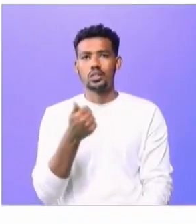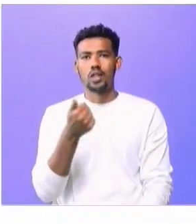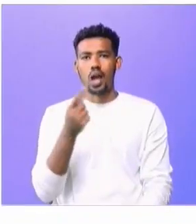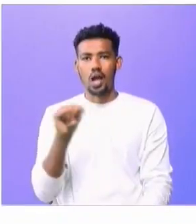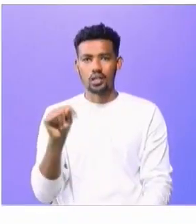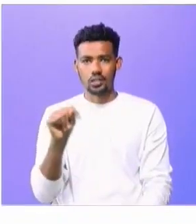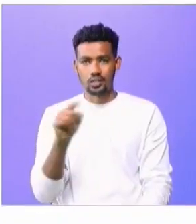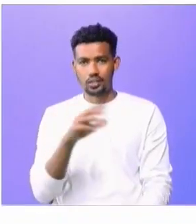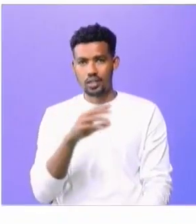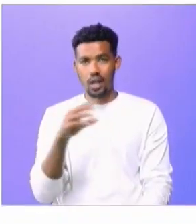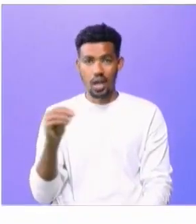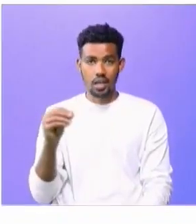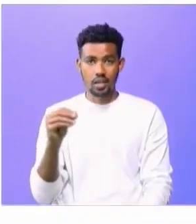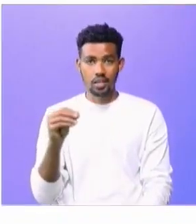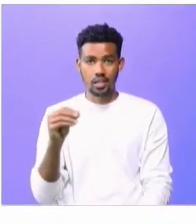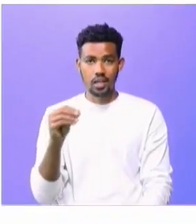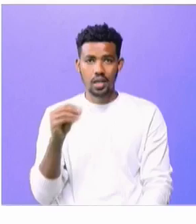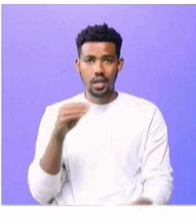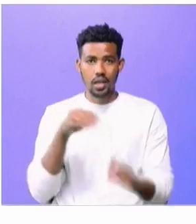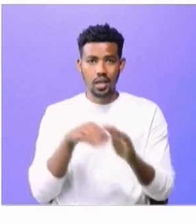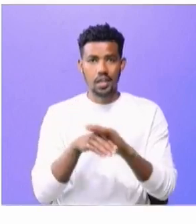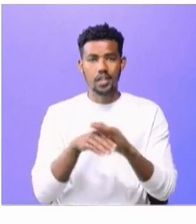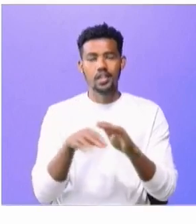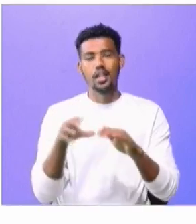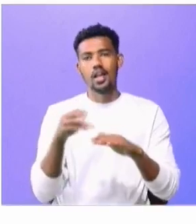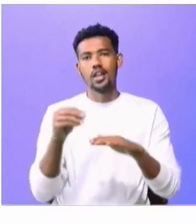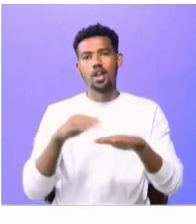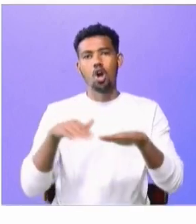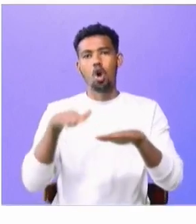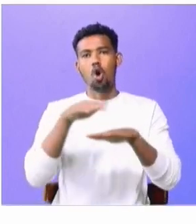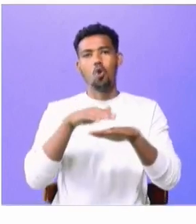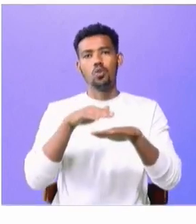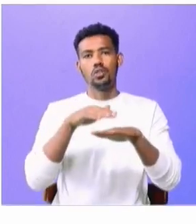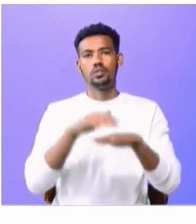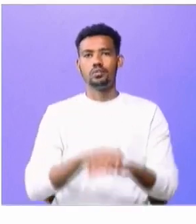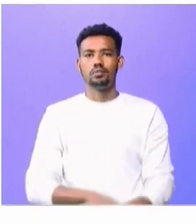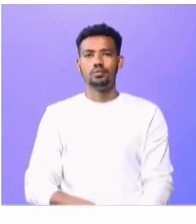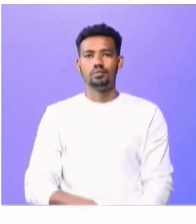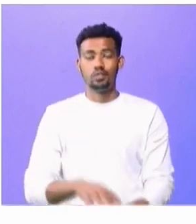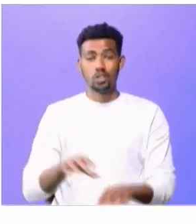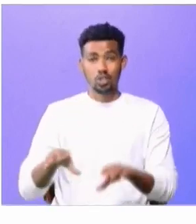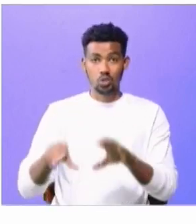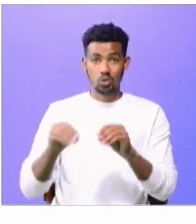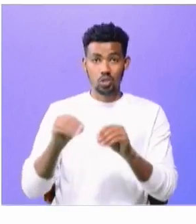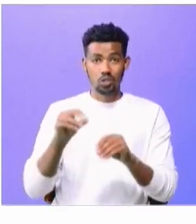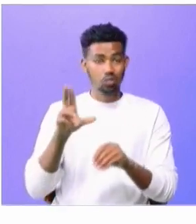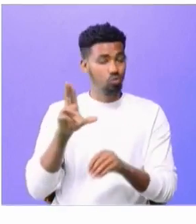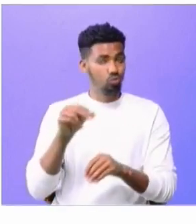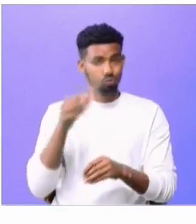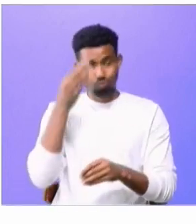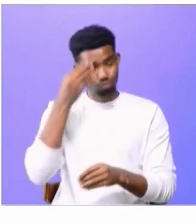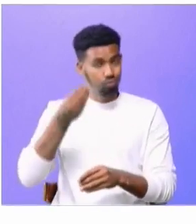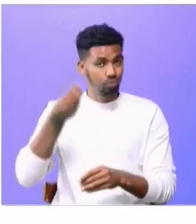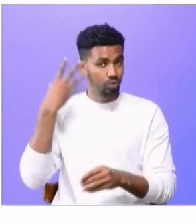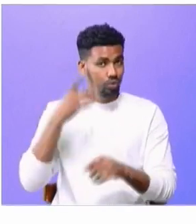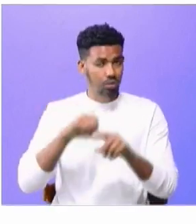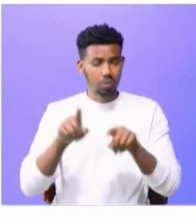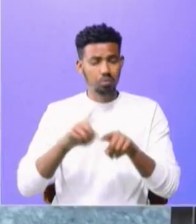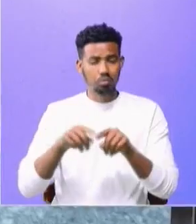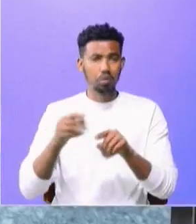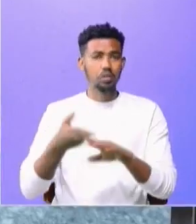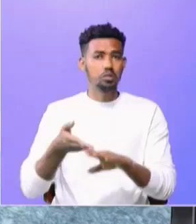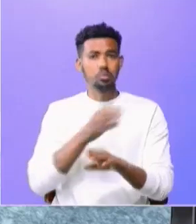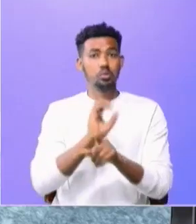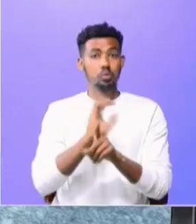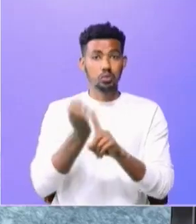in, and on. But students, don't forget, we can use different preposition